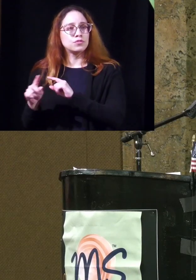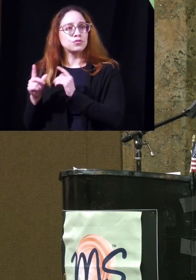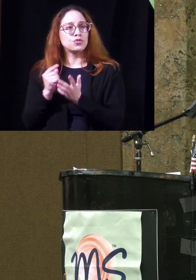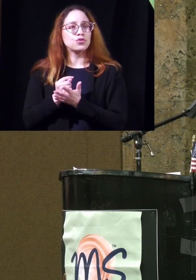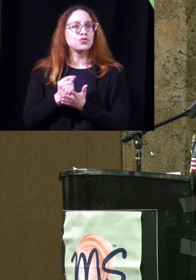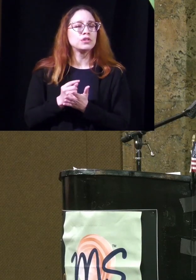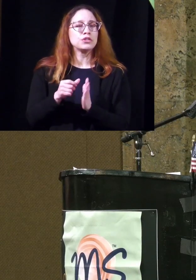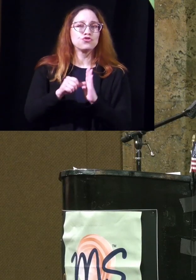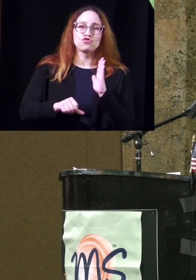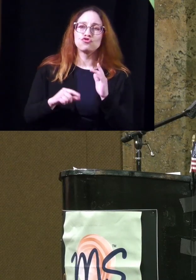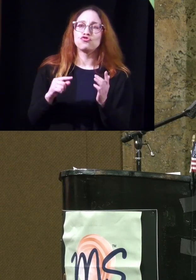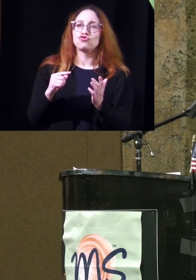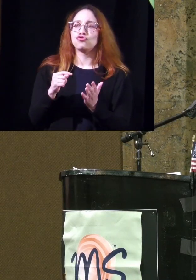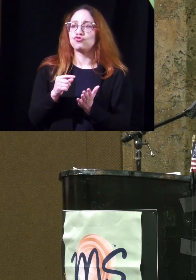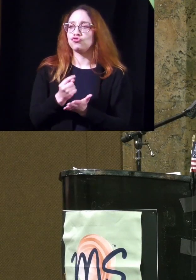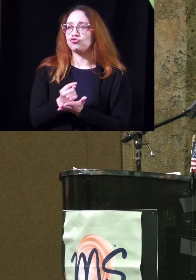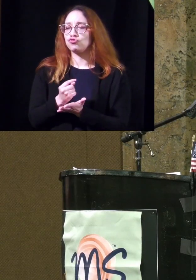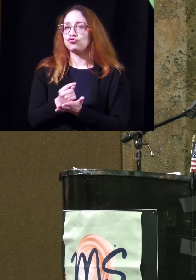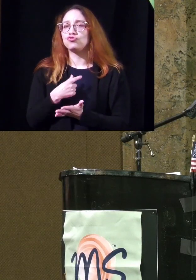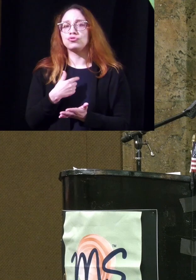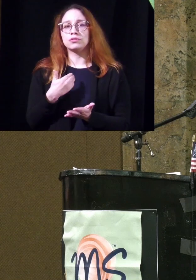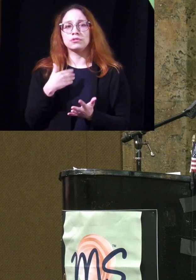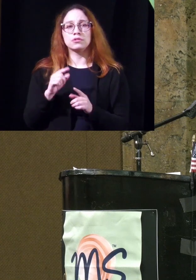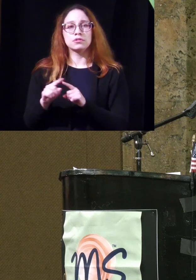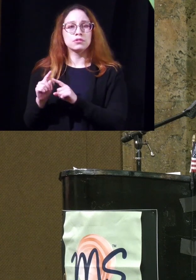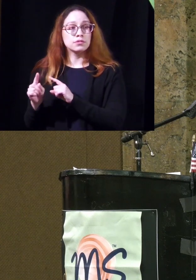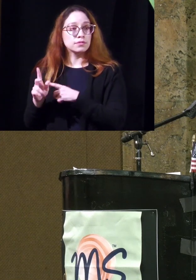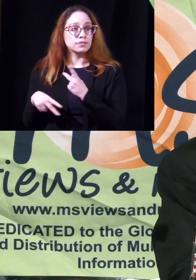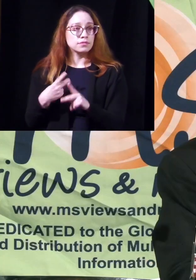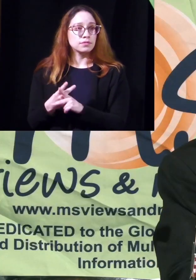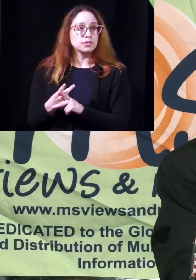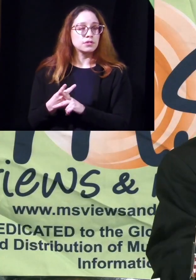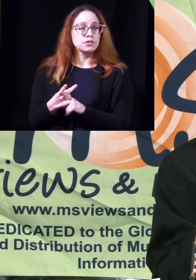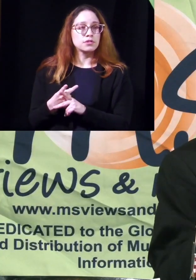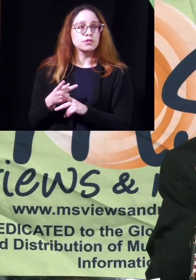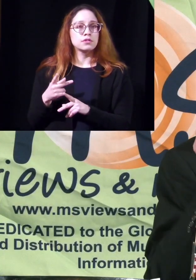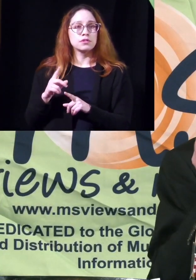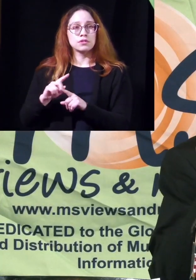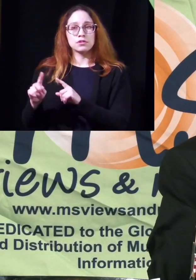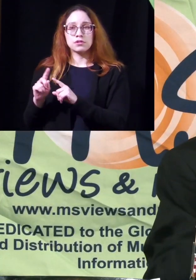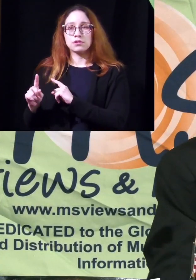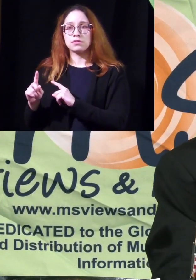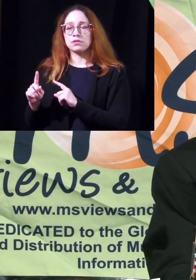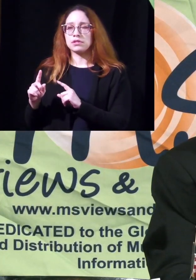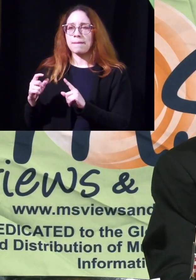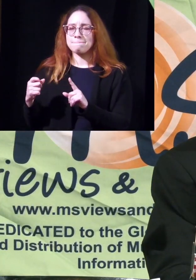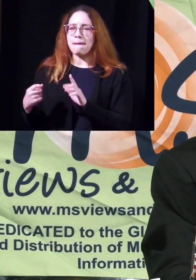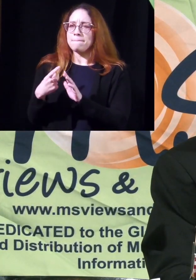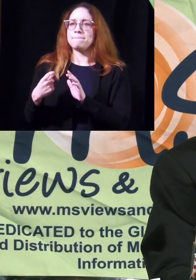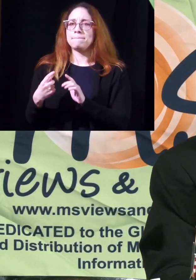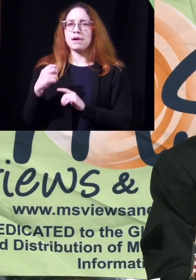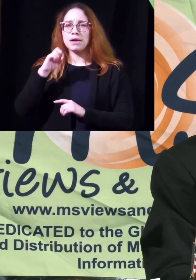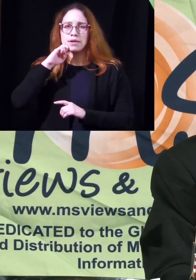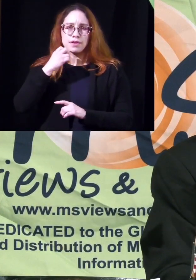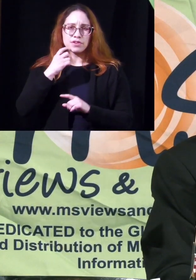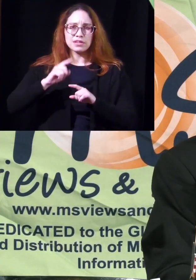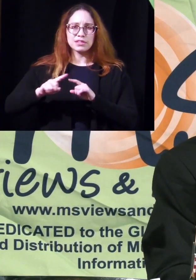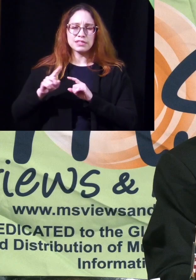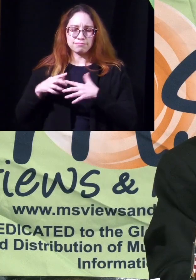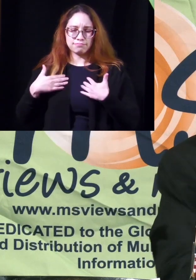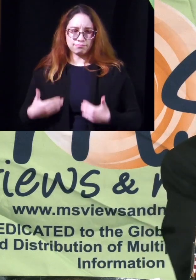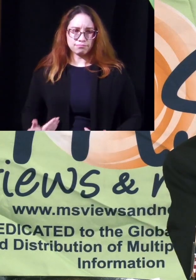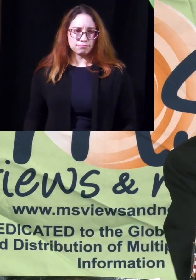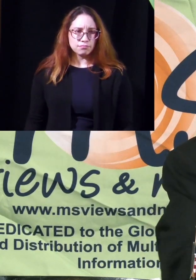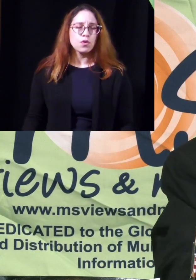or surgical treatments, and then there can also be other type of neuralgias, other type of sharp nerve pains in different parts of the